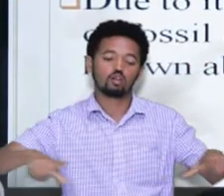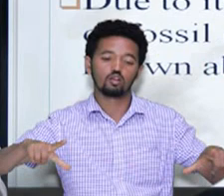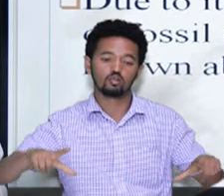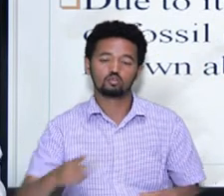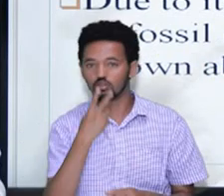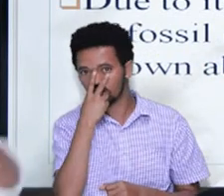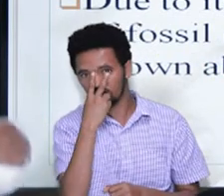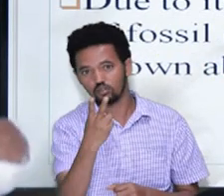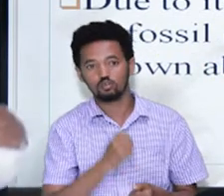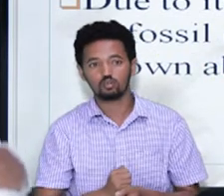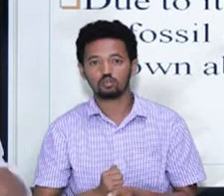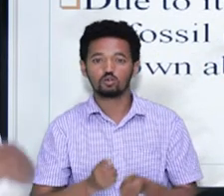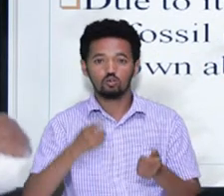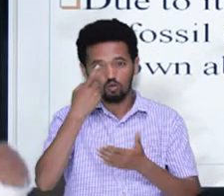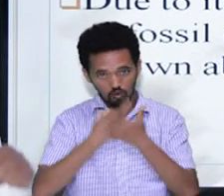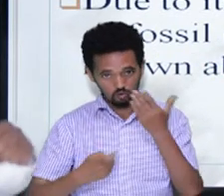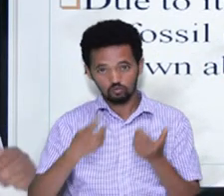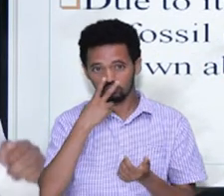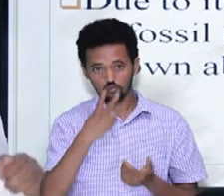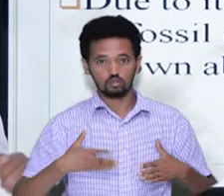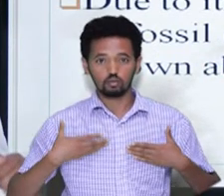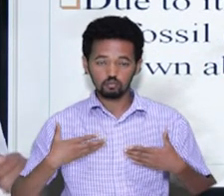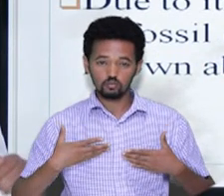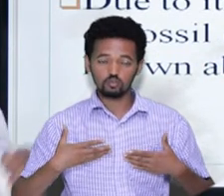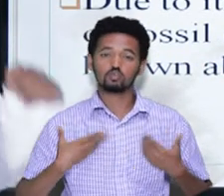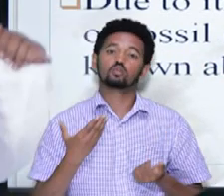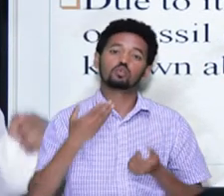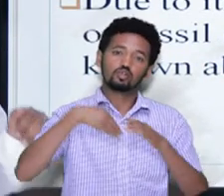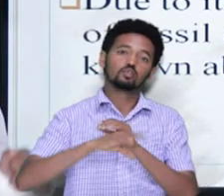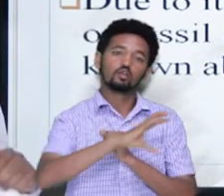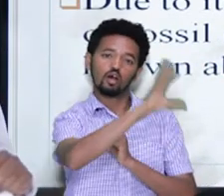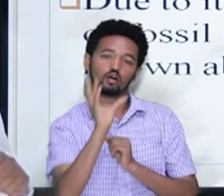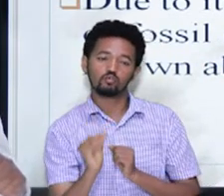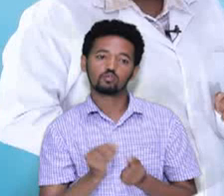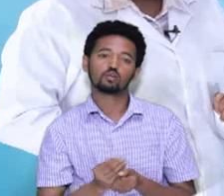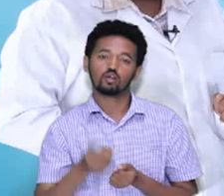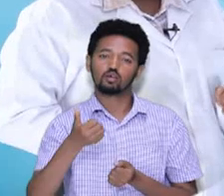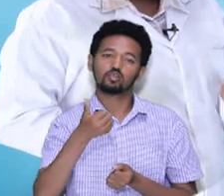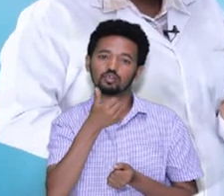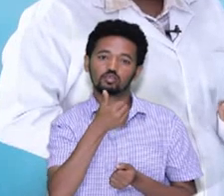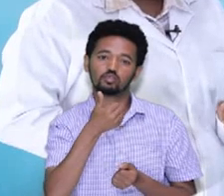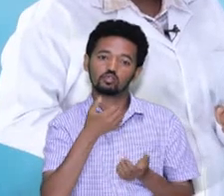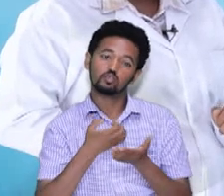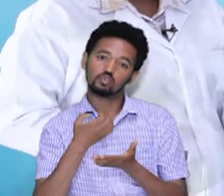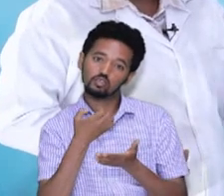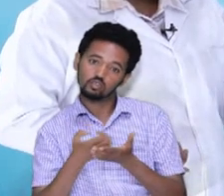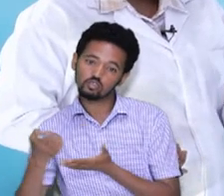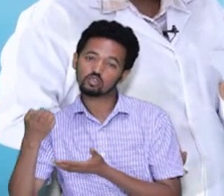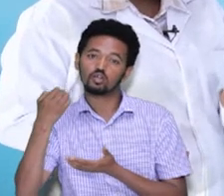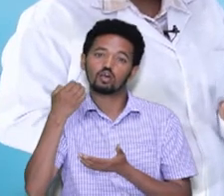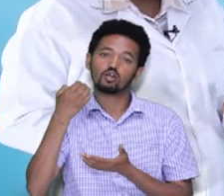Let us see what events happened in Africa in each era. Students, you